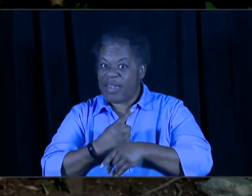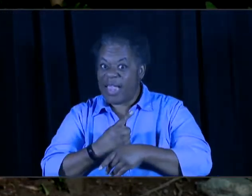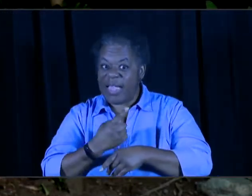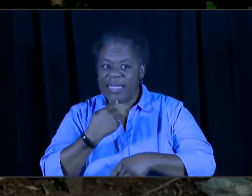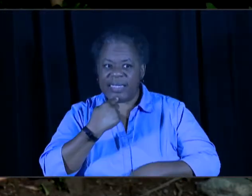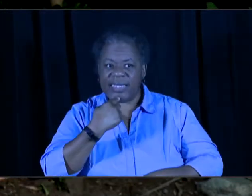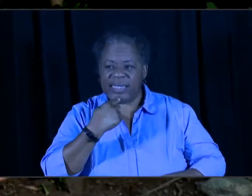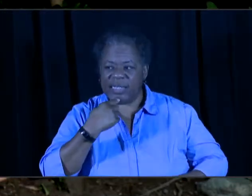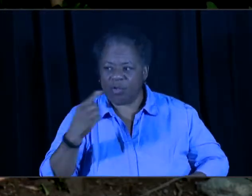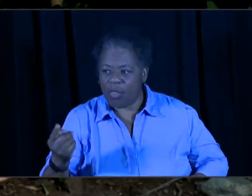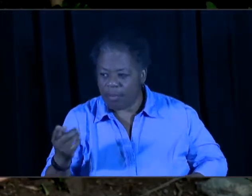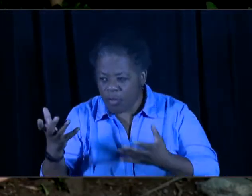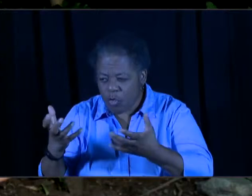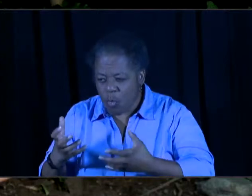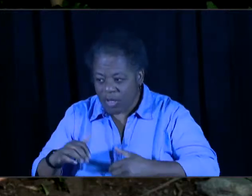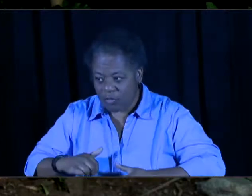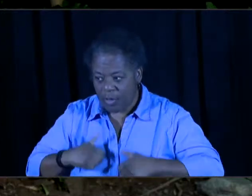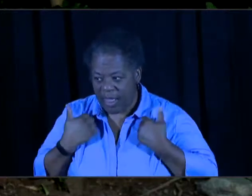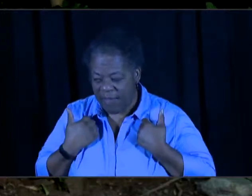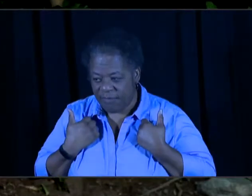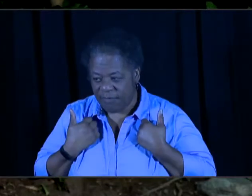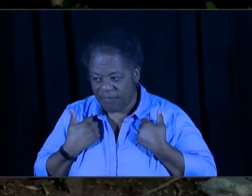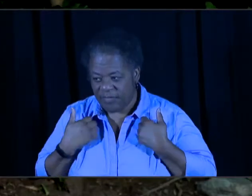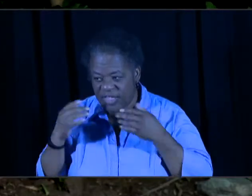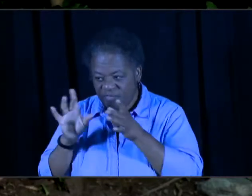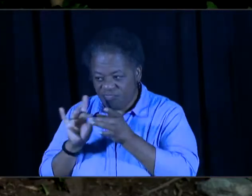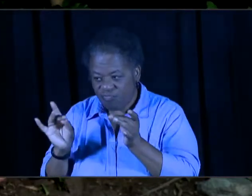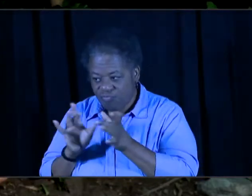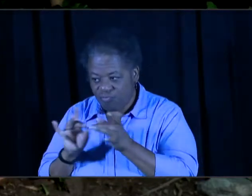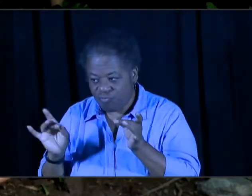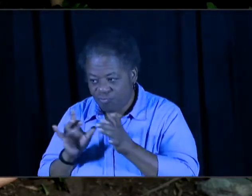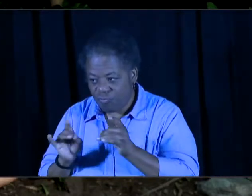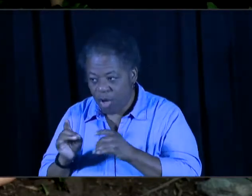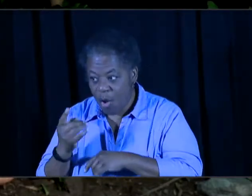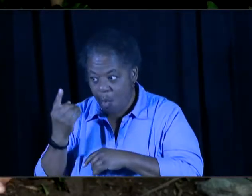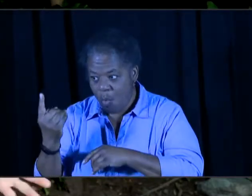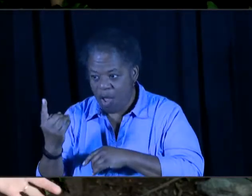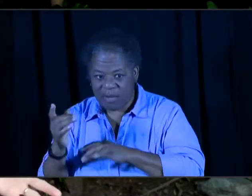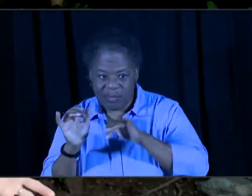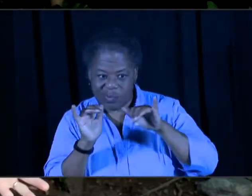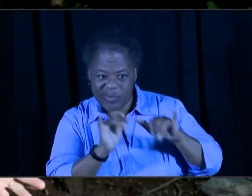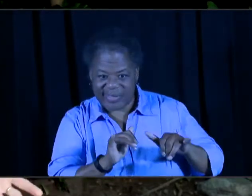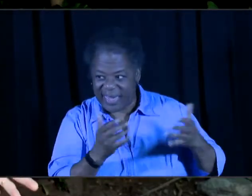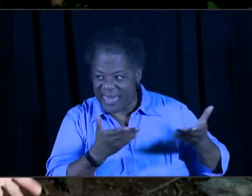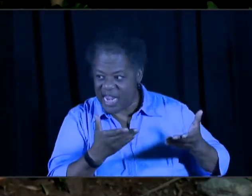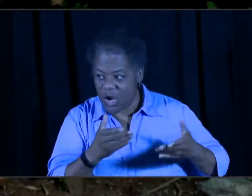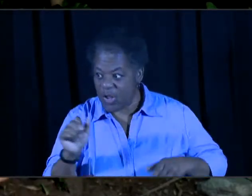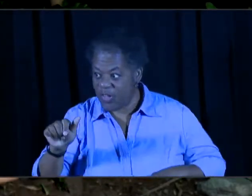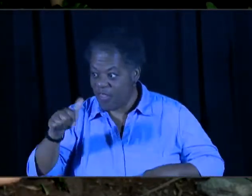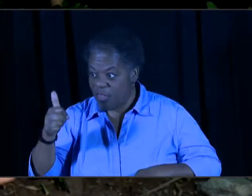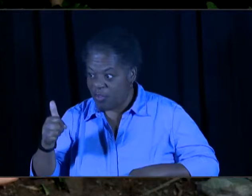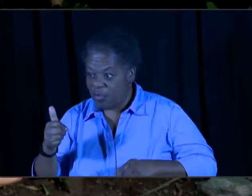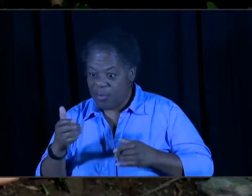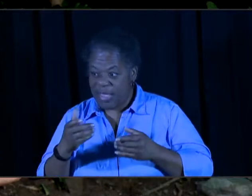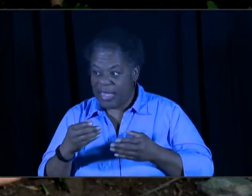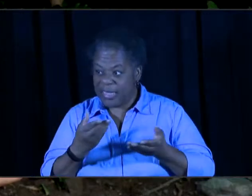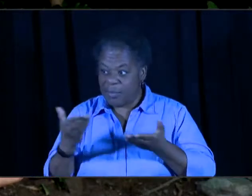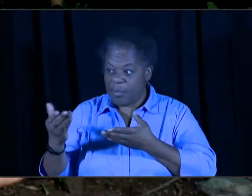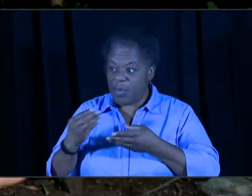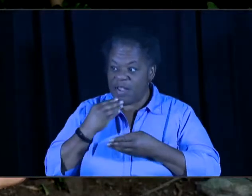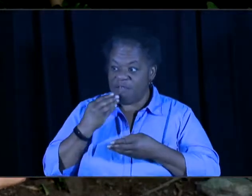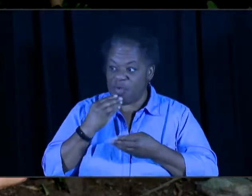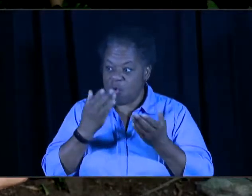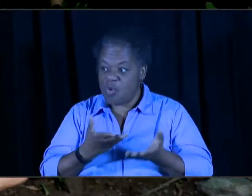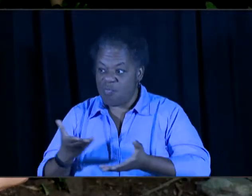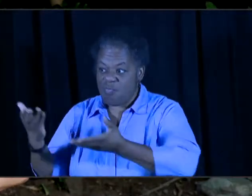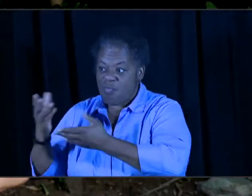to live, do this. One of you will remain here. The others may go with food for your households. But